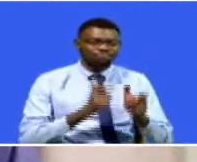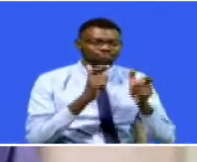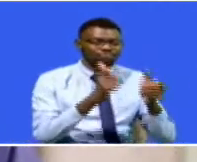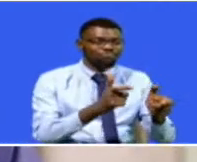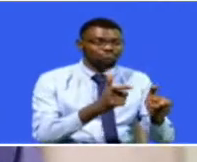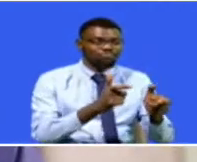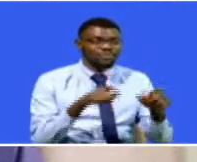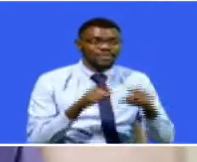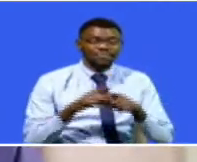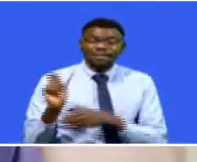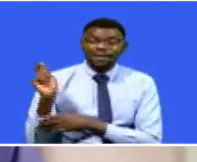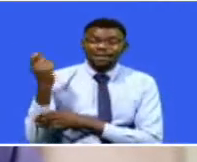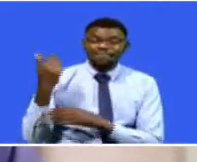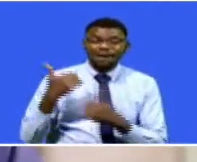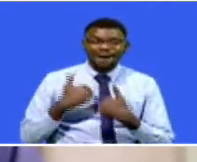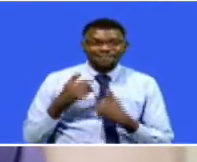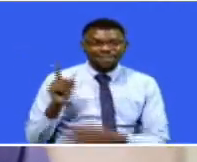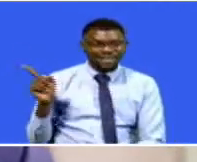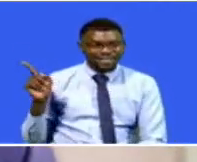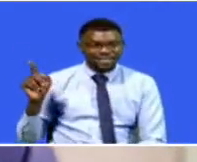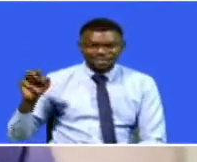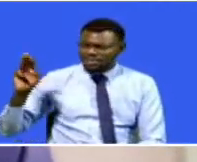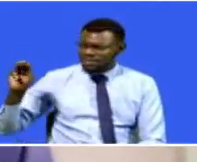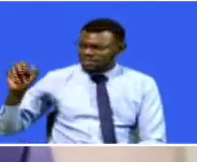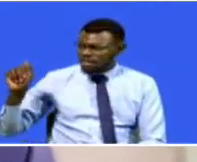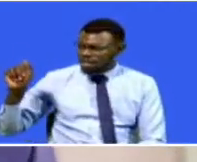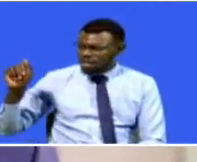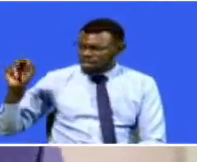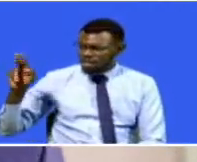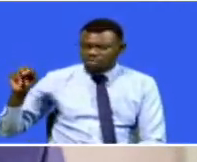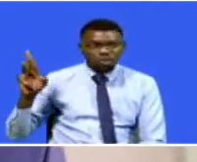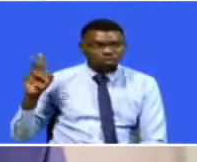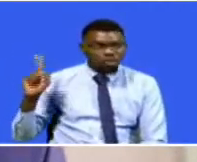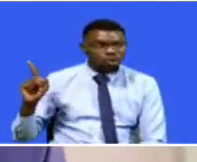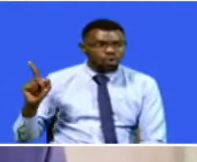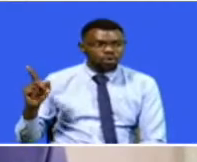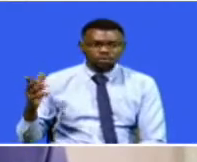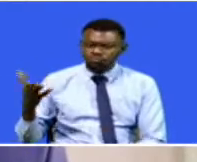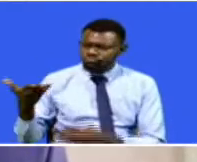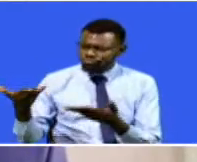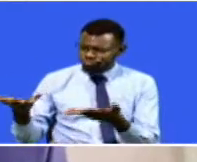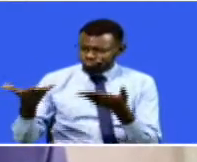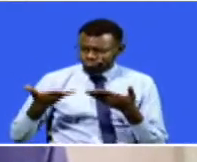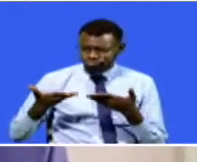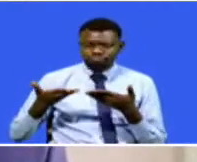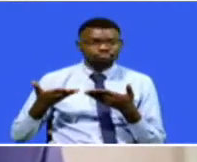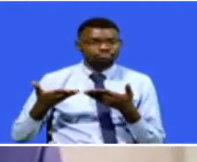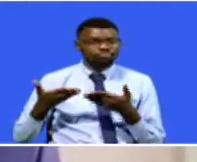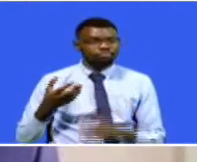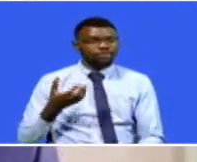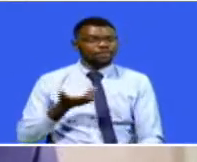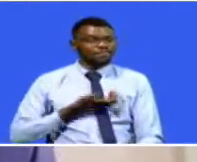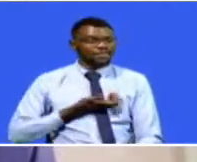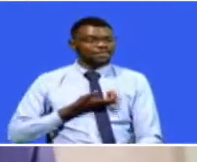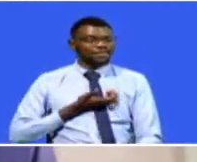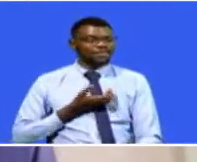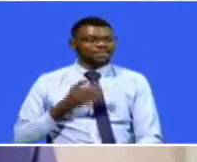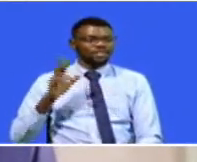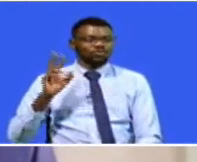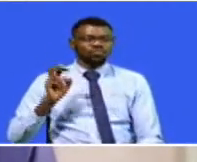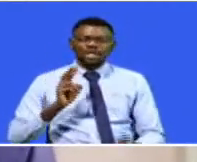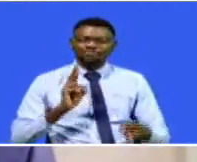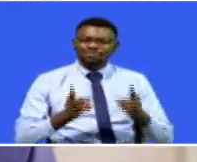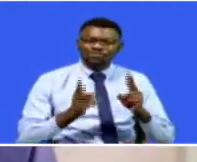we have our very own Dr. Manu Chandaria, who received this wonderful medal for the year 2022. Normally,